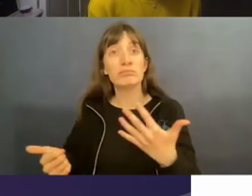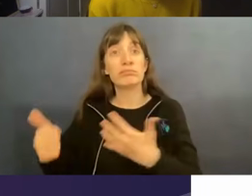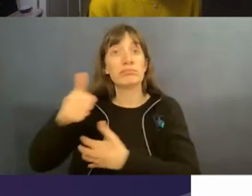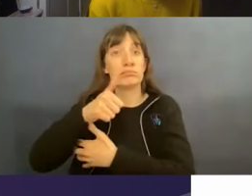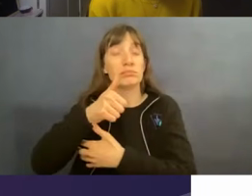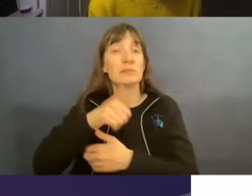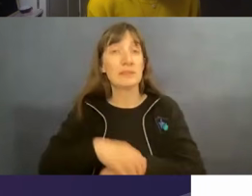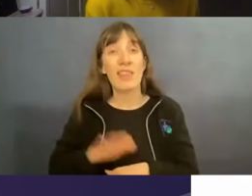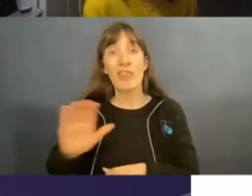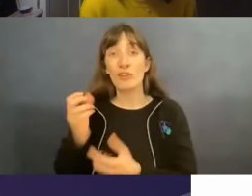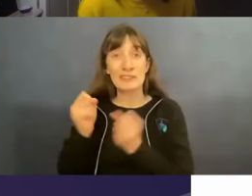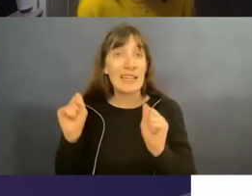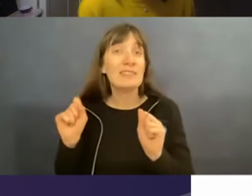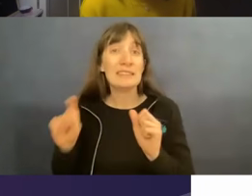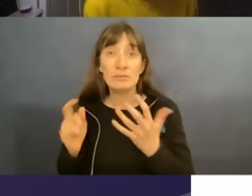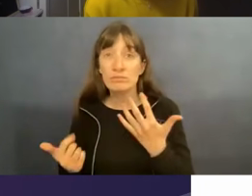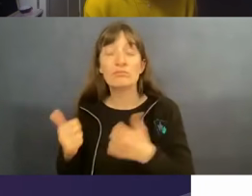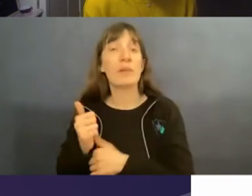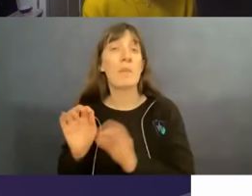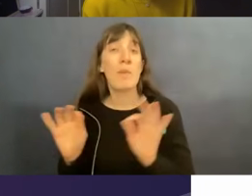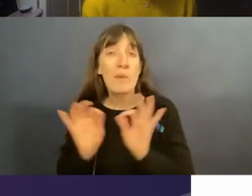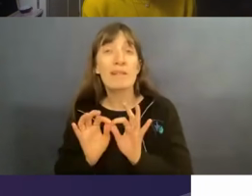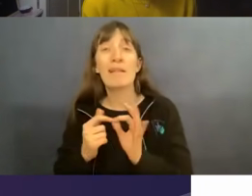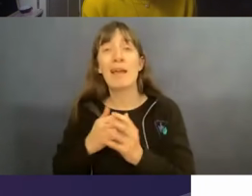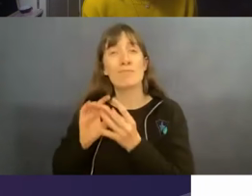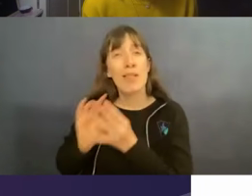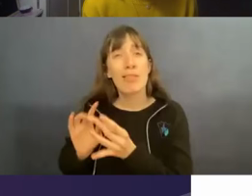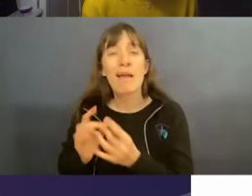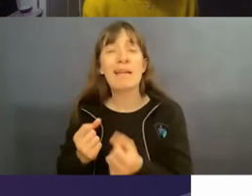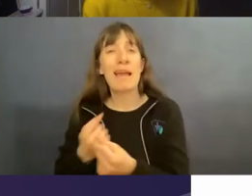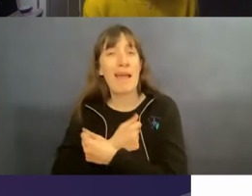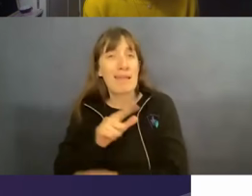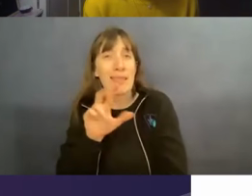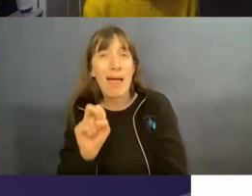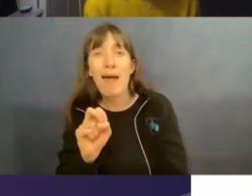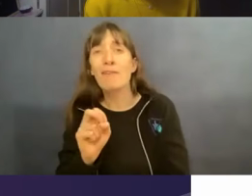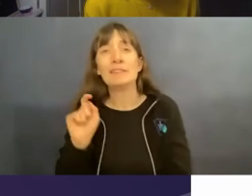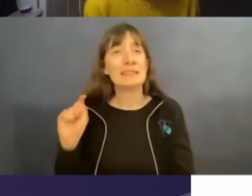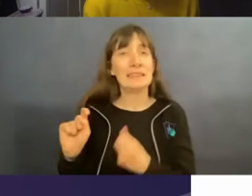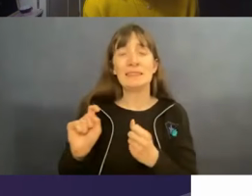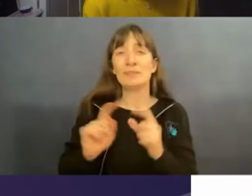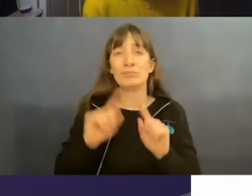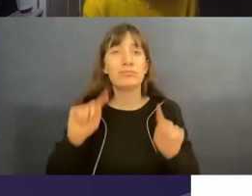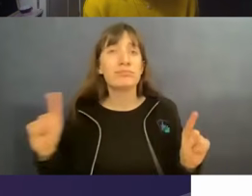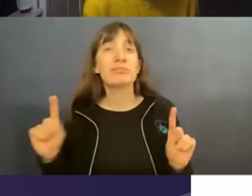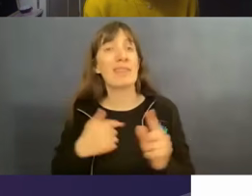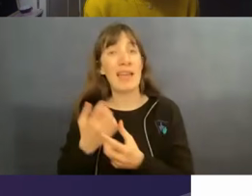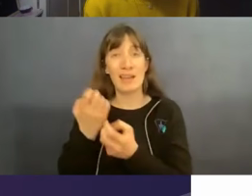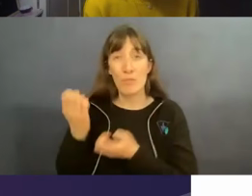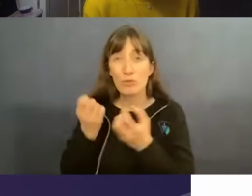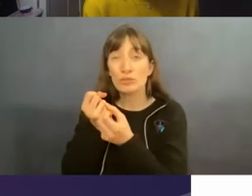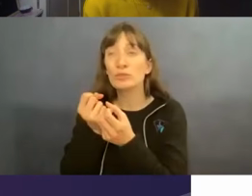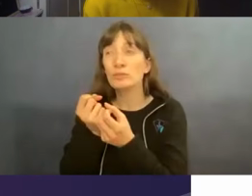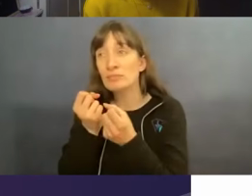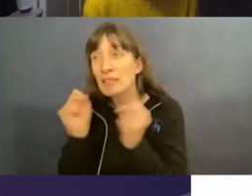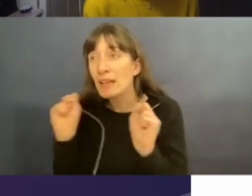needs are, and also the belonging and love needs and all of those things too, of being able to provide that emotional security, that trust